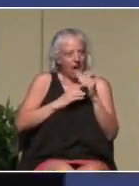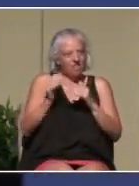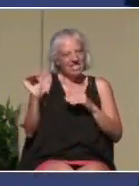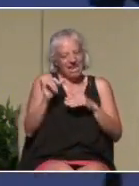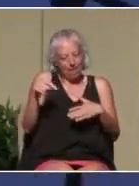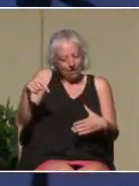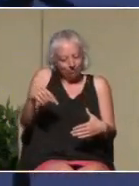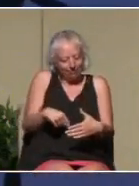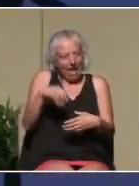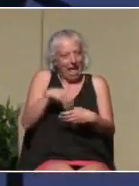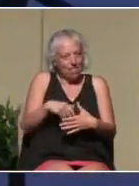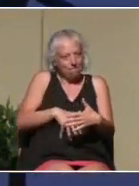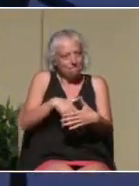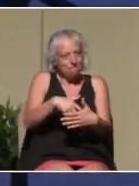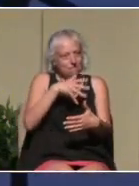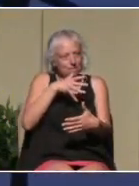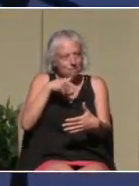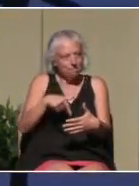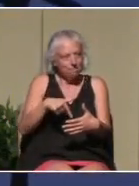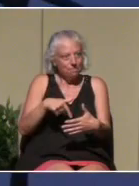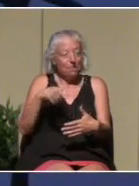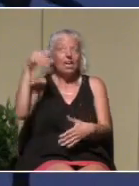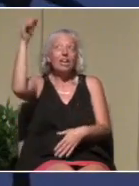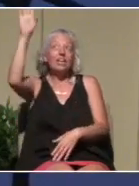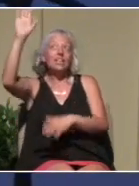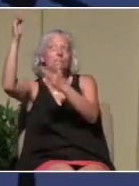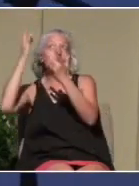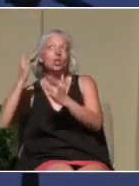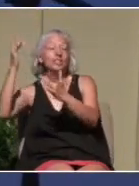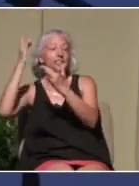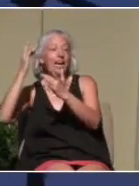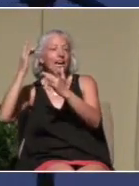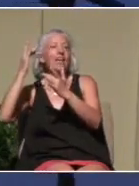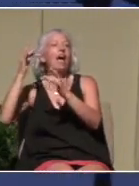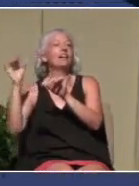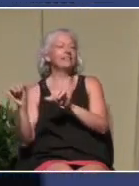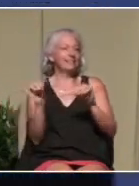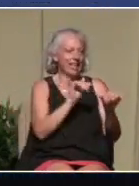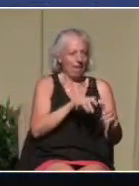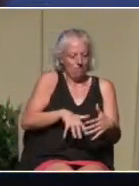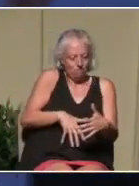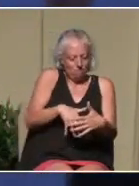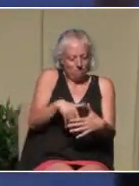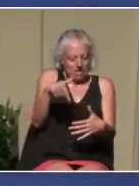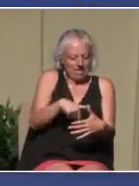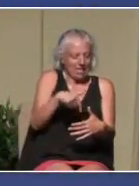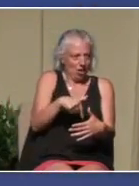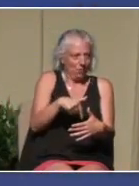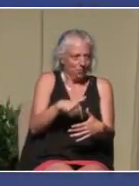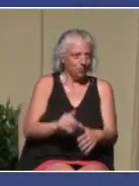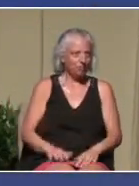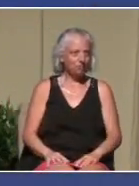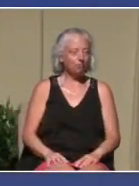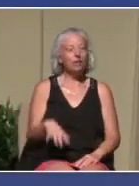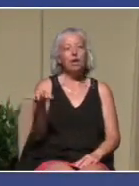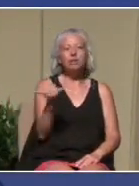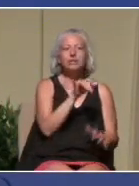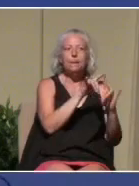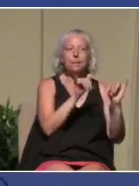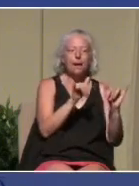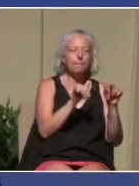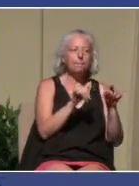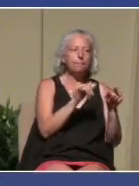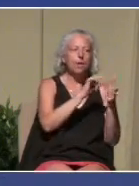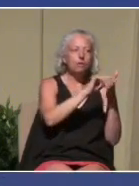is womb-like. It's mother-like, nurturing. At the same time, this passage says that it's not to be confused